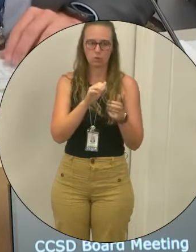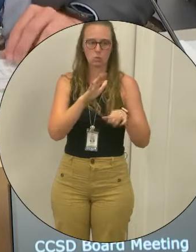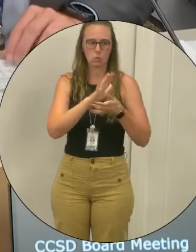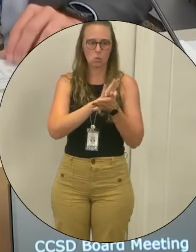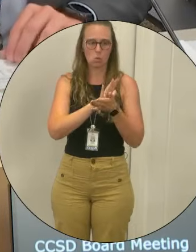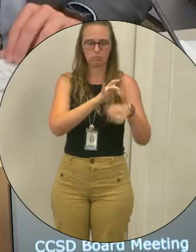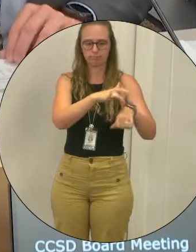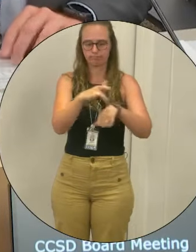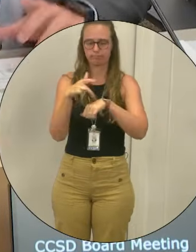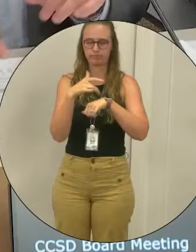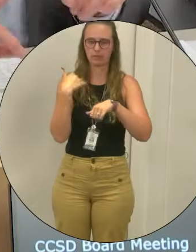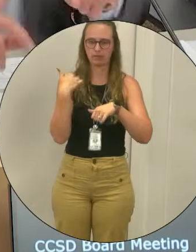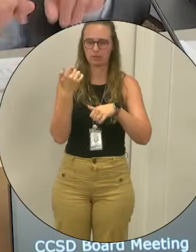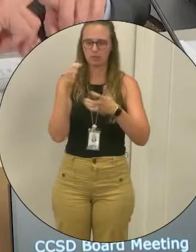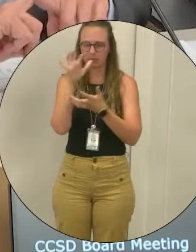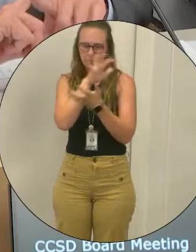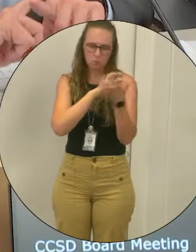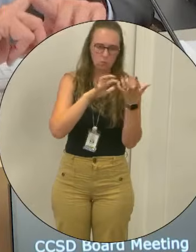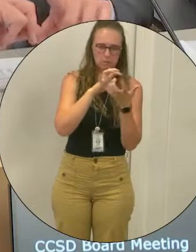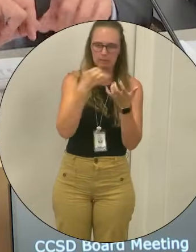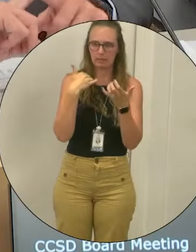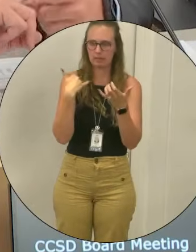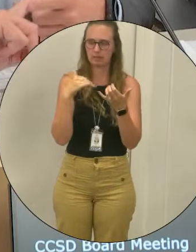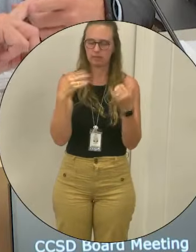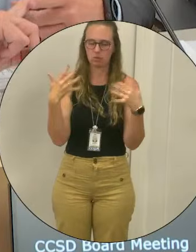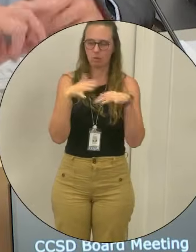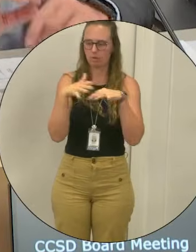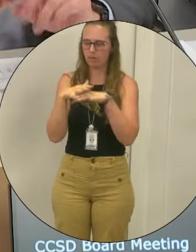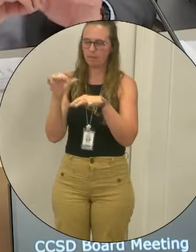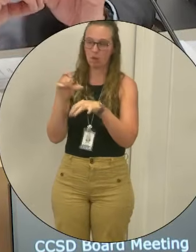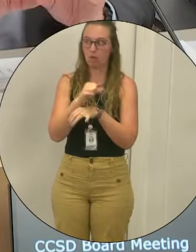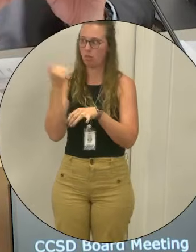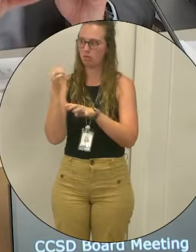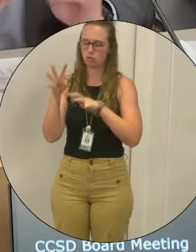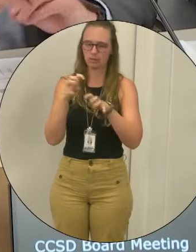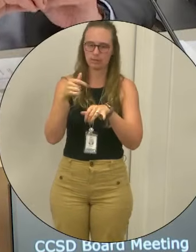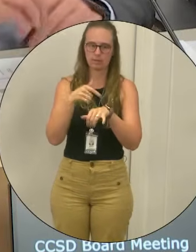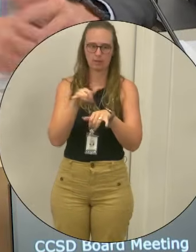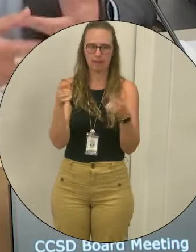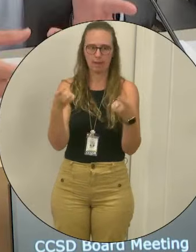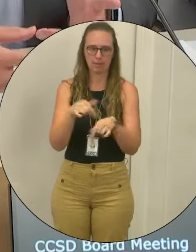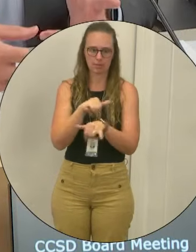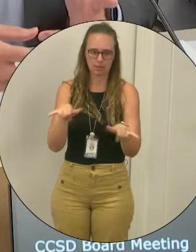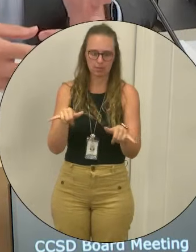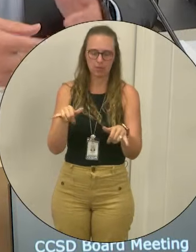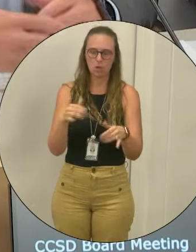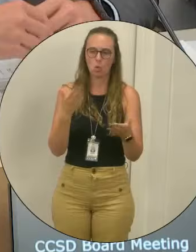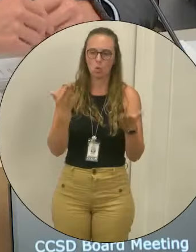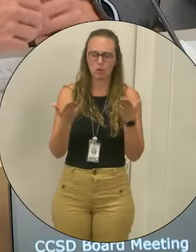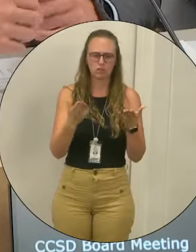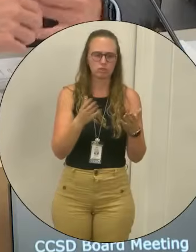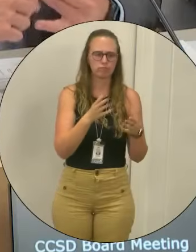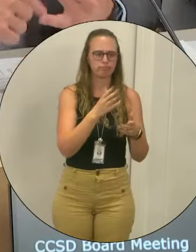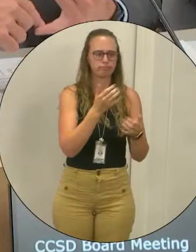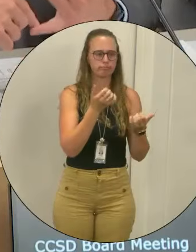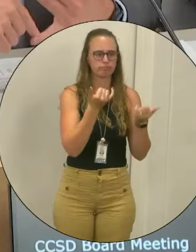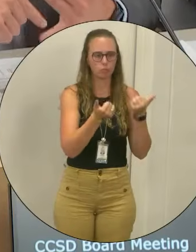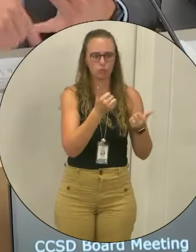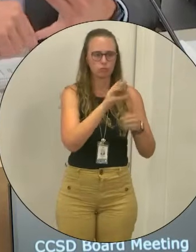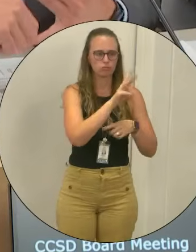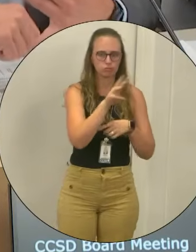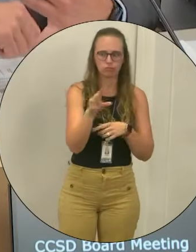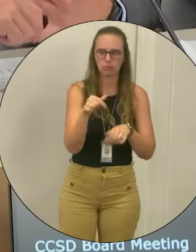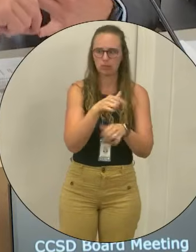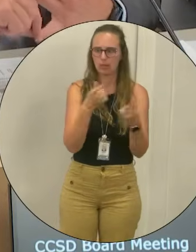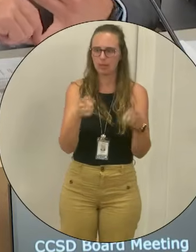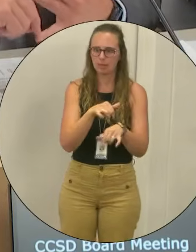there was a little bit of confusion because we did still have some overlap on some of the surveys as to which links were provided for which surveys. So we really worked